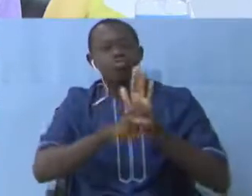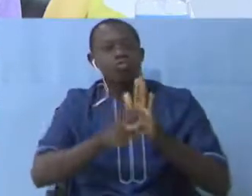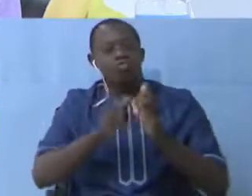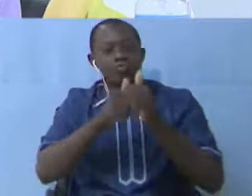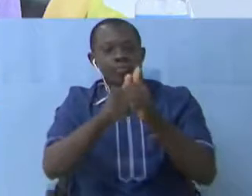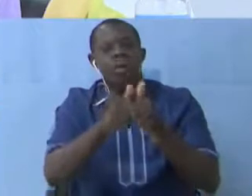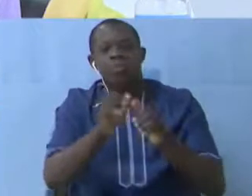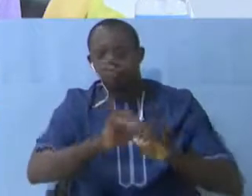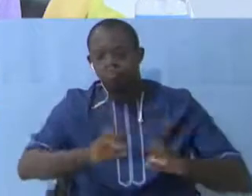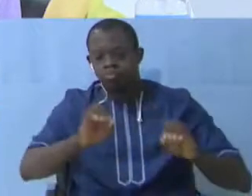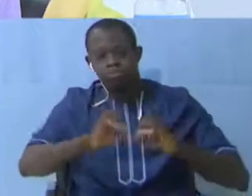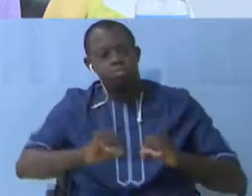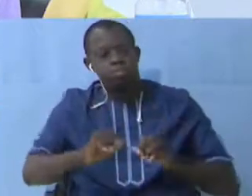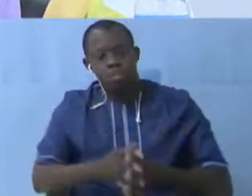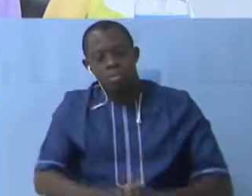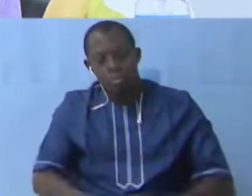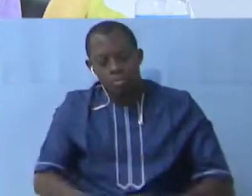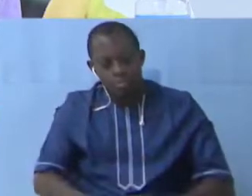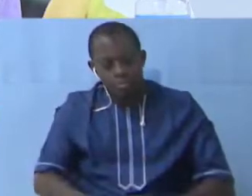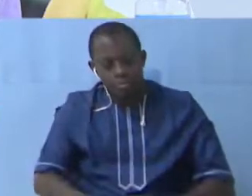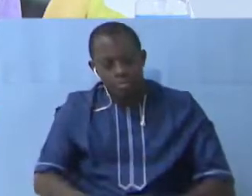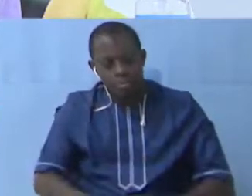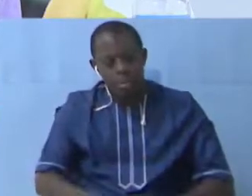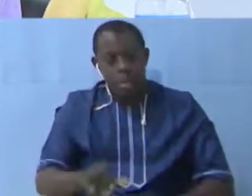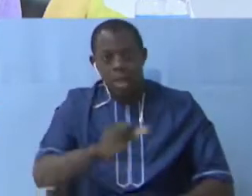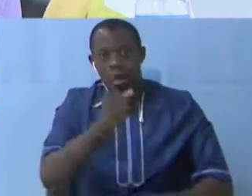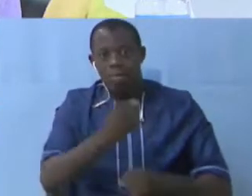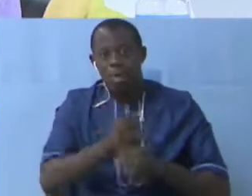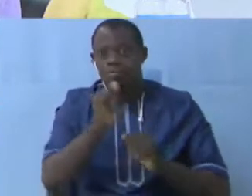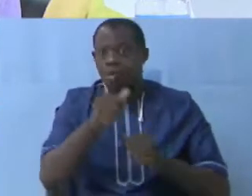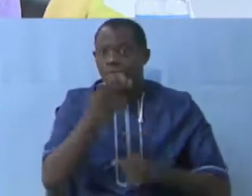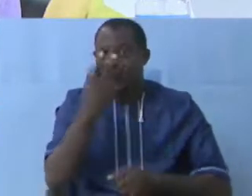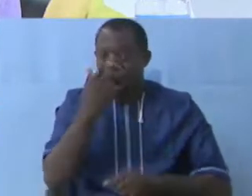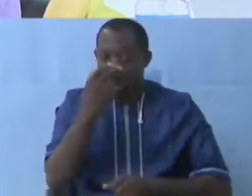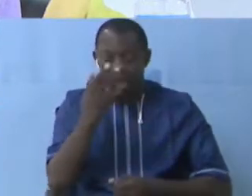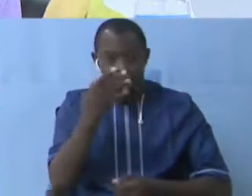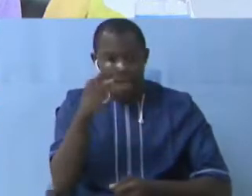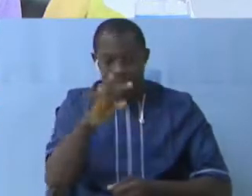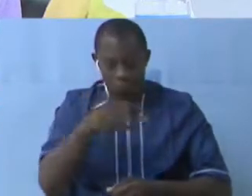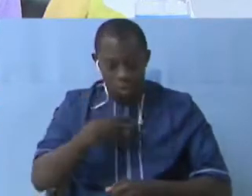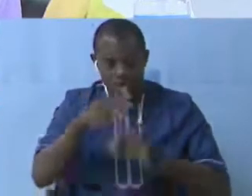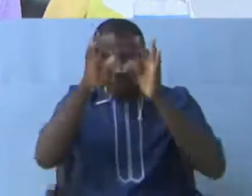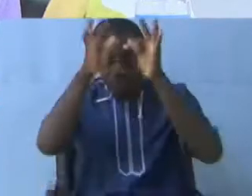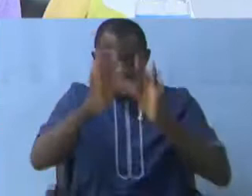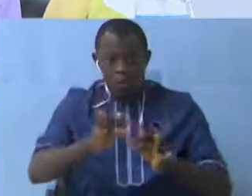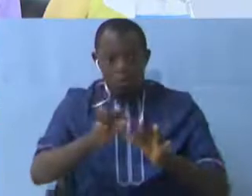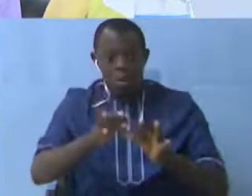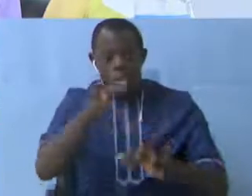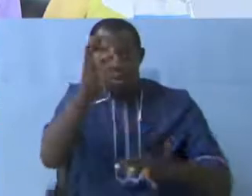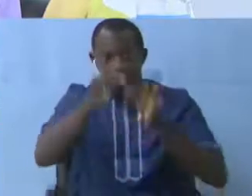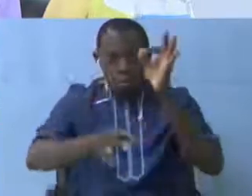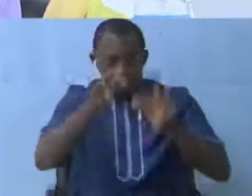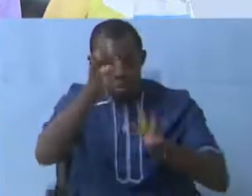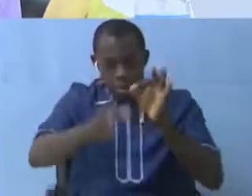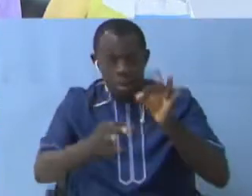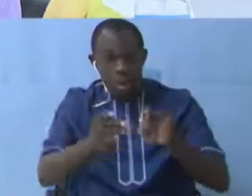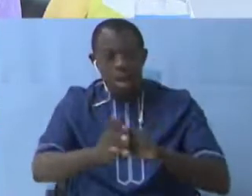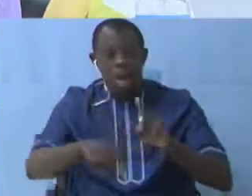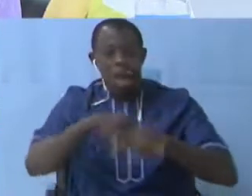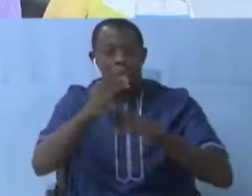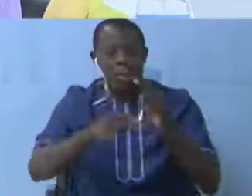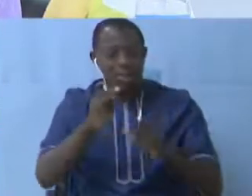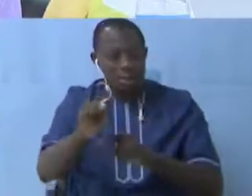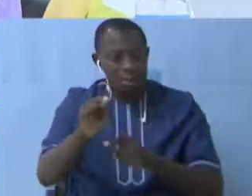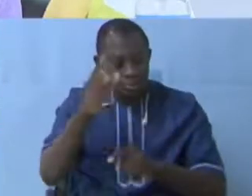Court bi amutoon jamono boobu. And it would have been really funny to set up a court just for